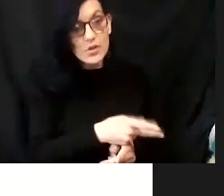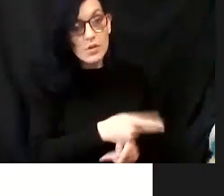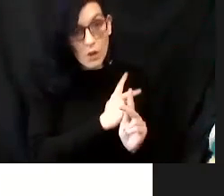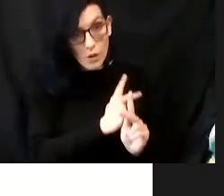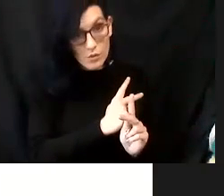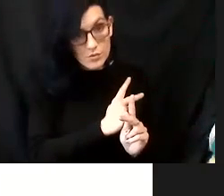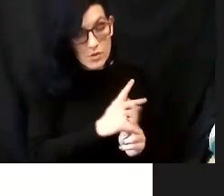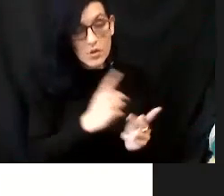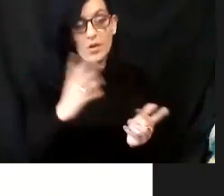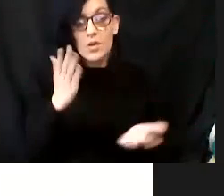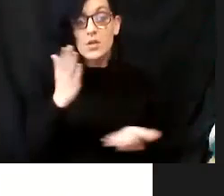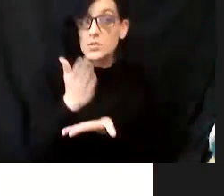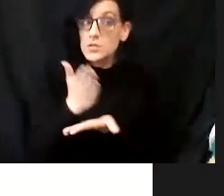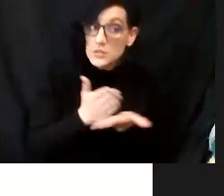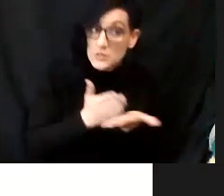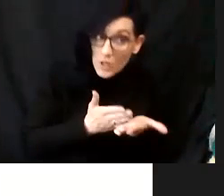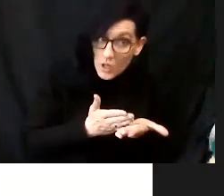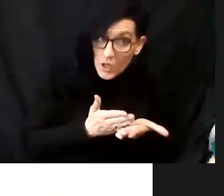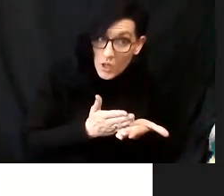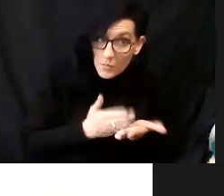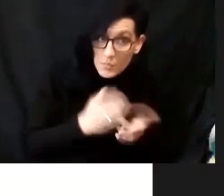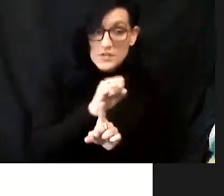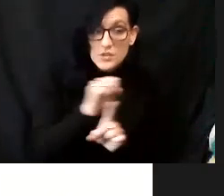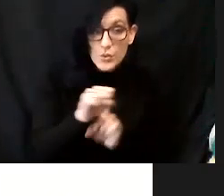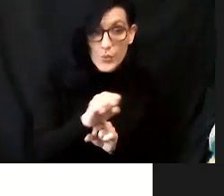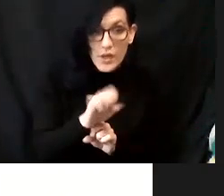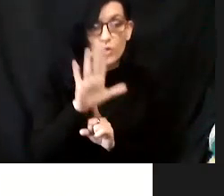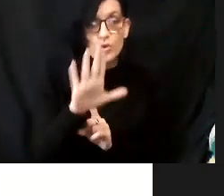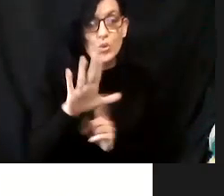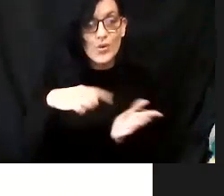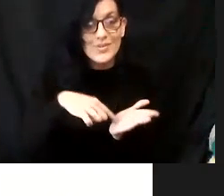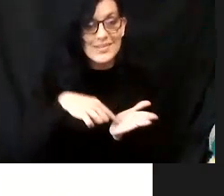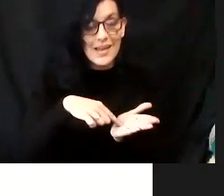your debt discharged or forgiven. So,